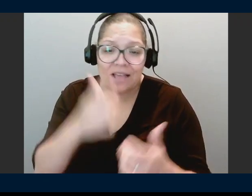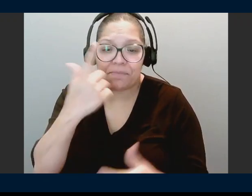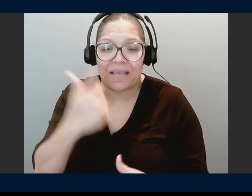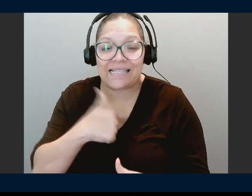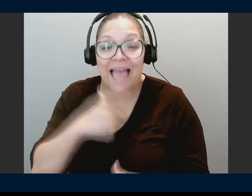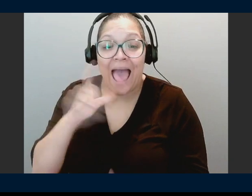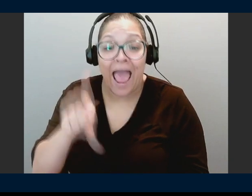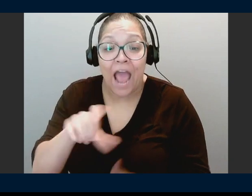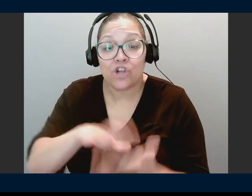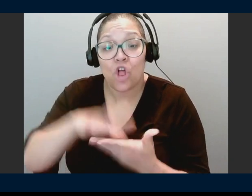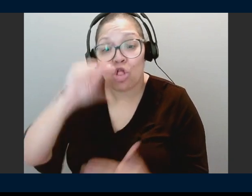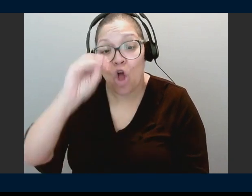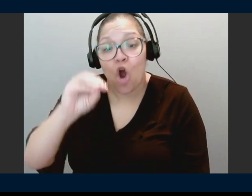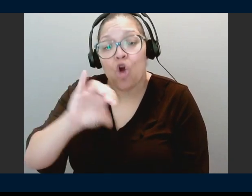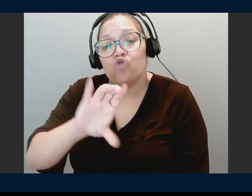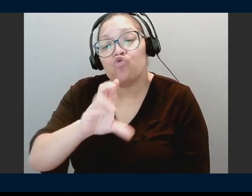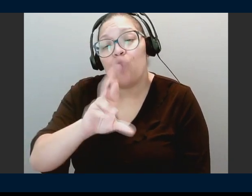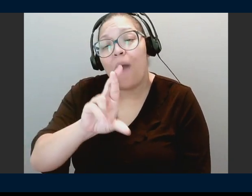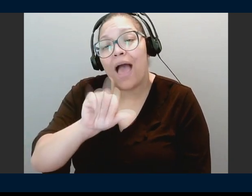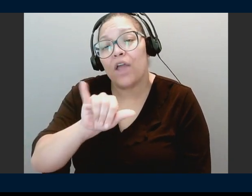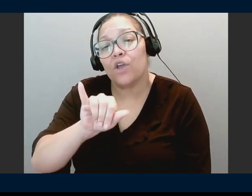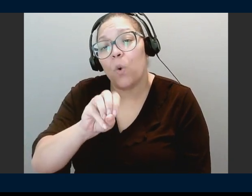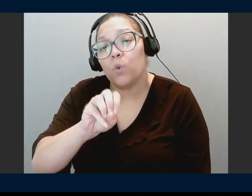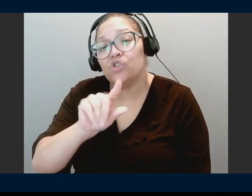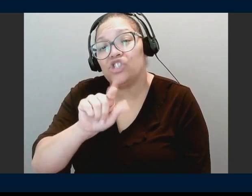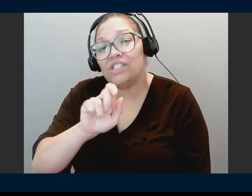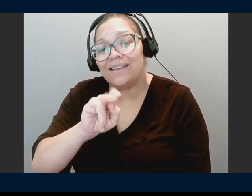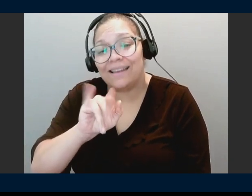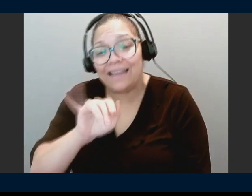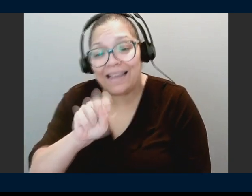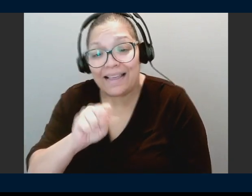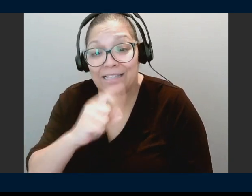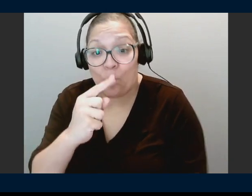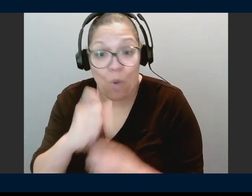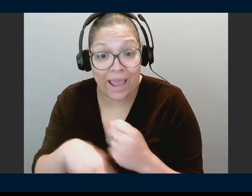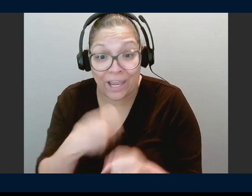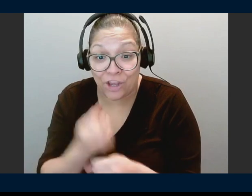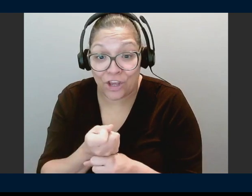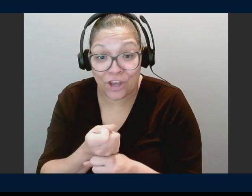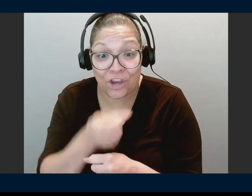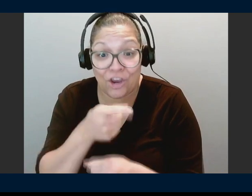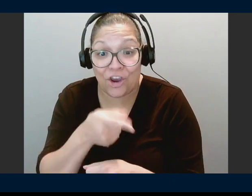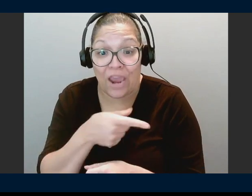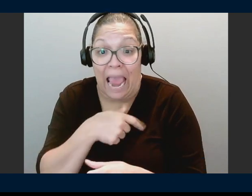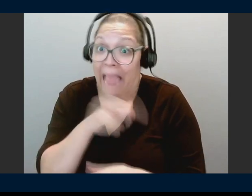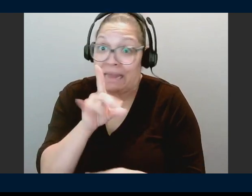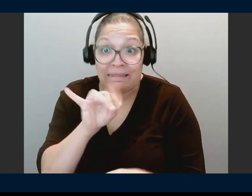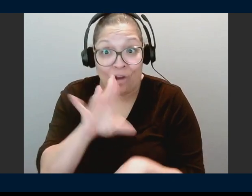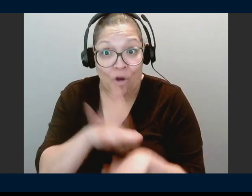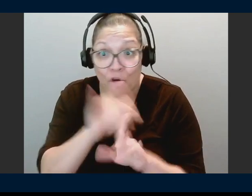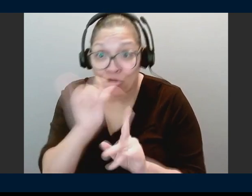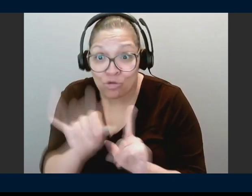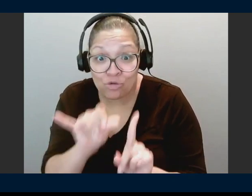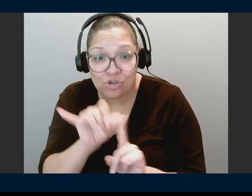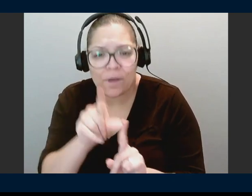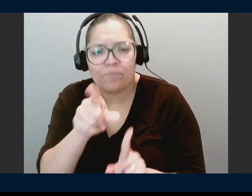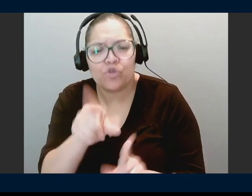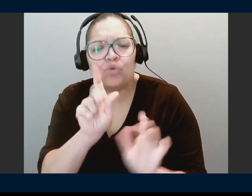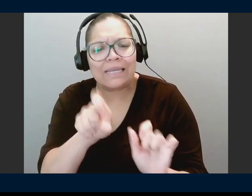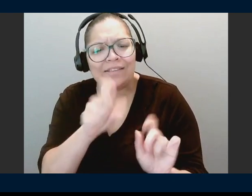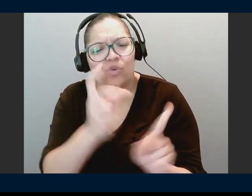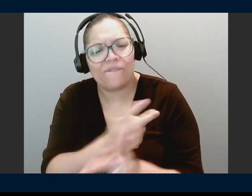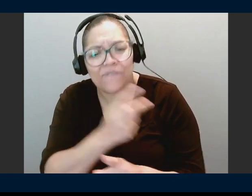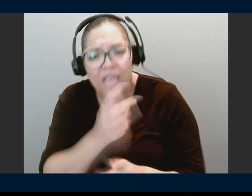I did a whole YouTube class from a great university. So figure out how you learn best, and then utilize that to build